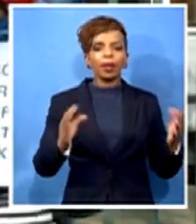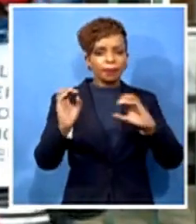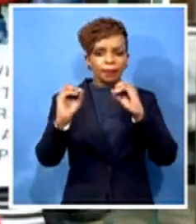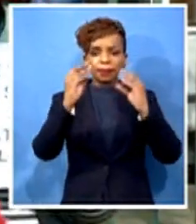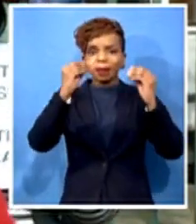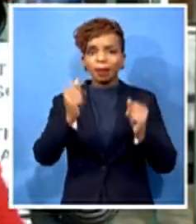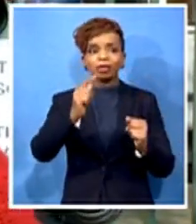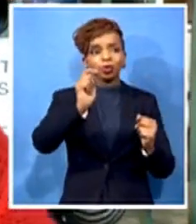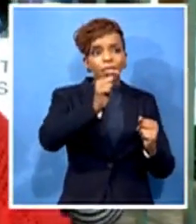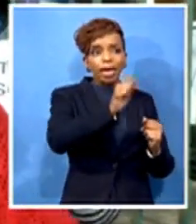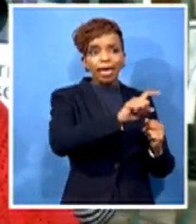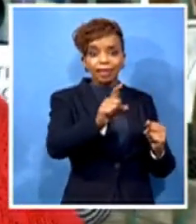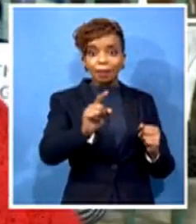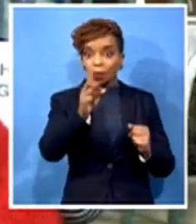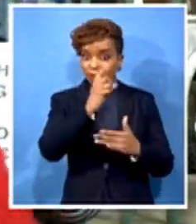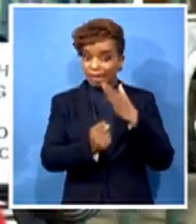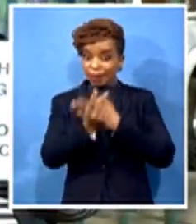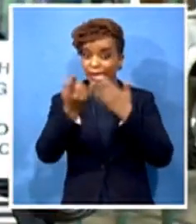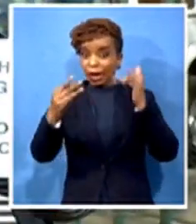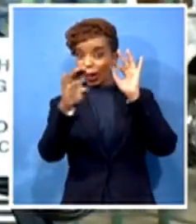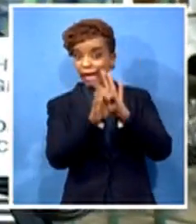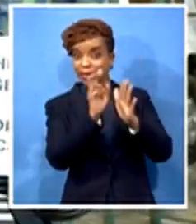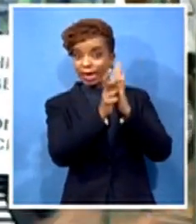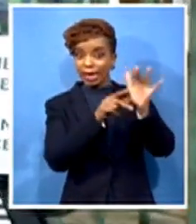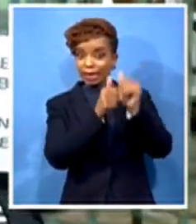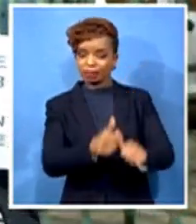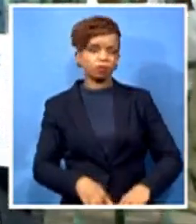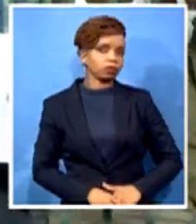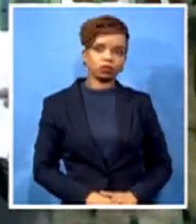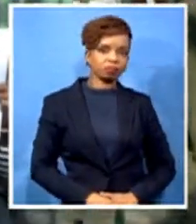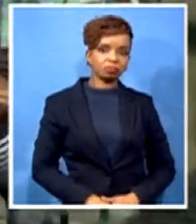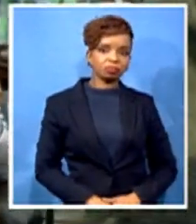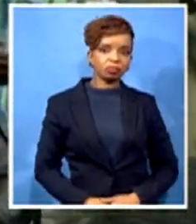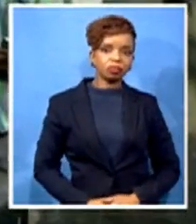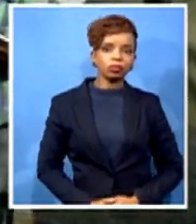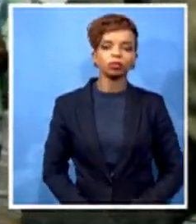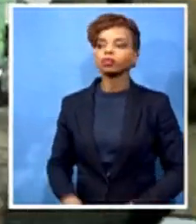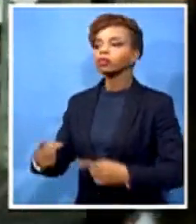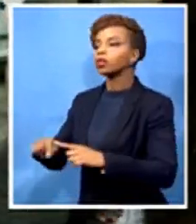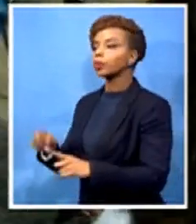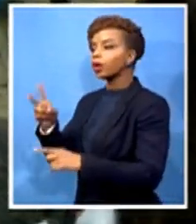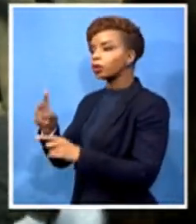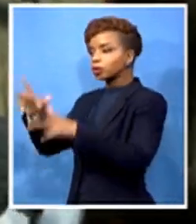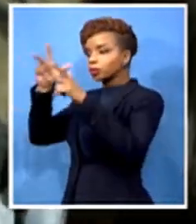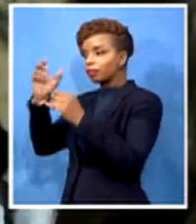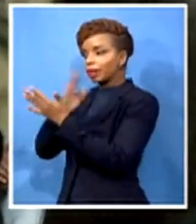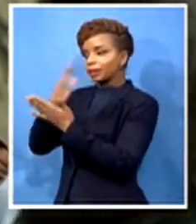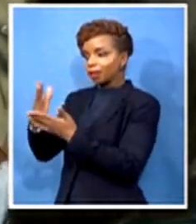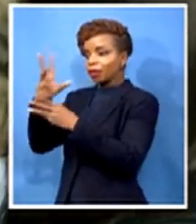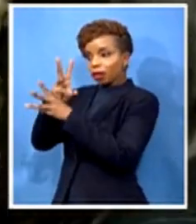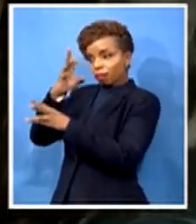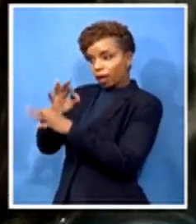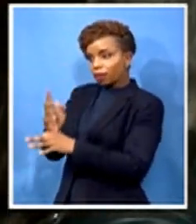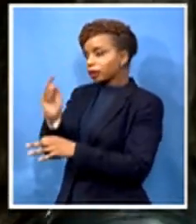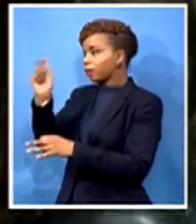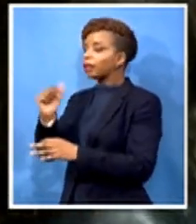We got to learn that apparently some of the parents were not paying their fees, hence, you know, the money issue that led to the school